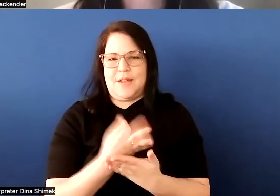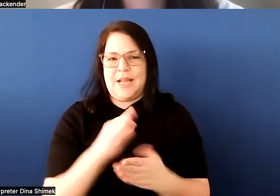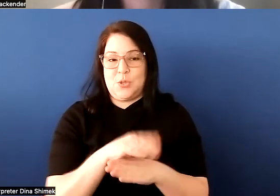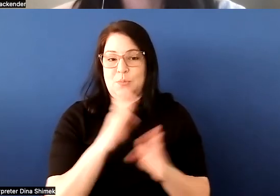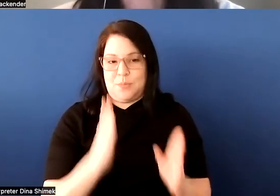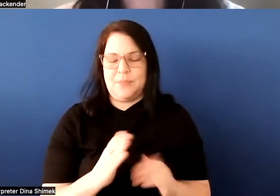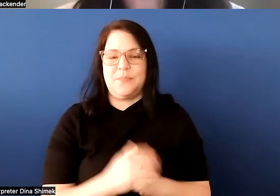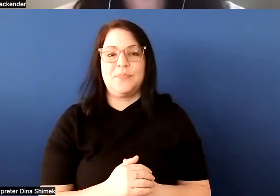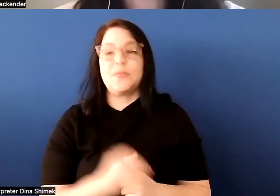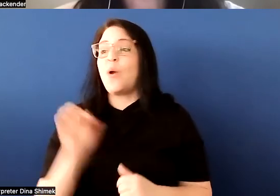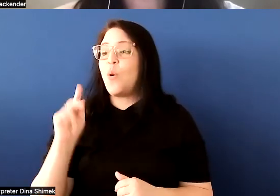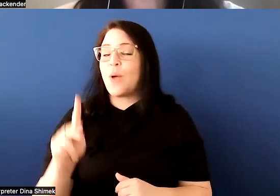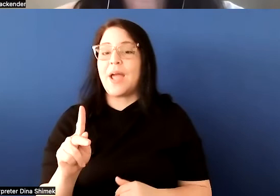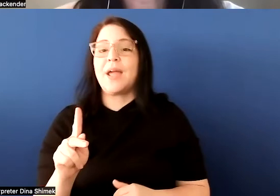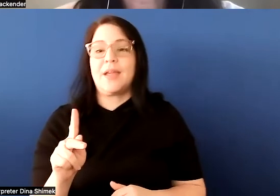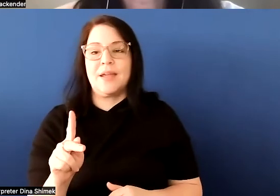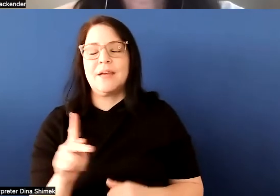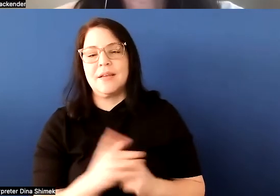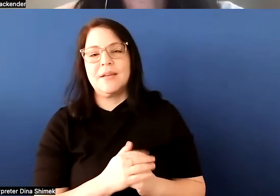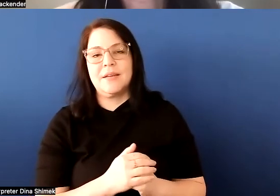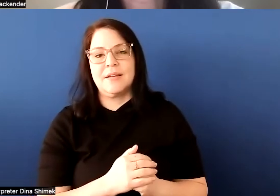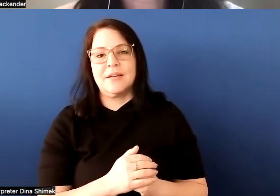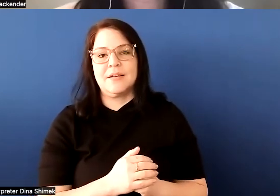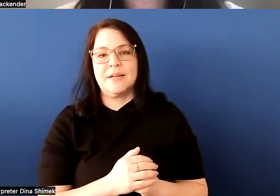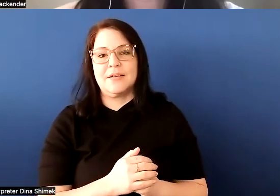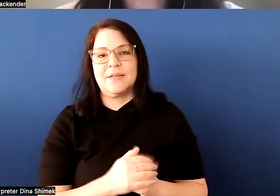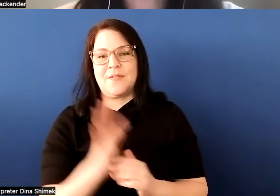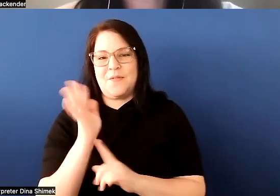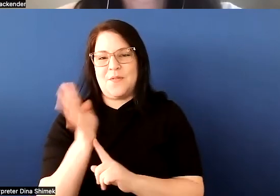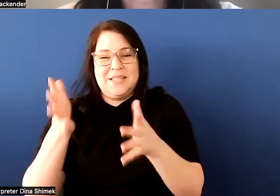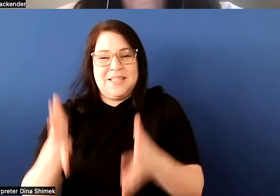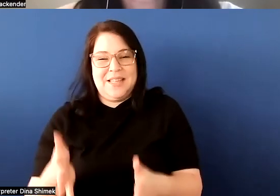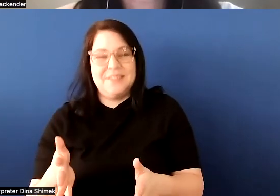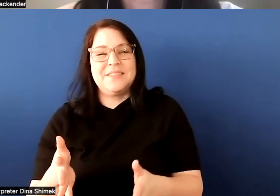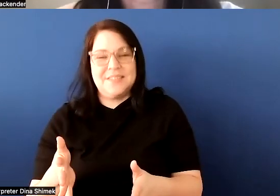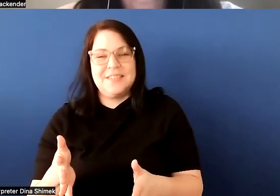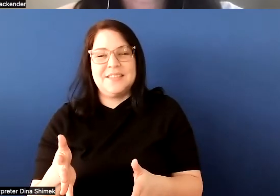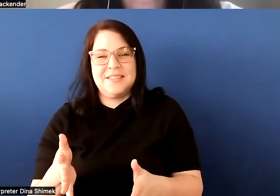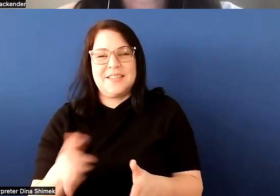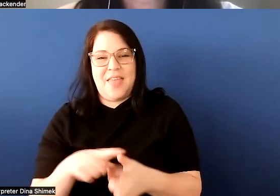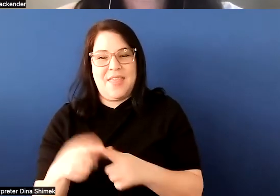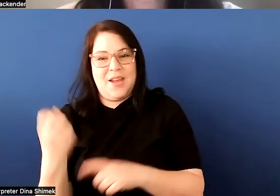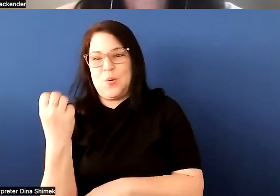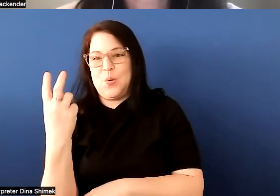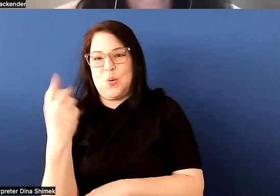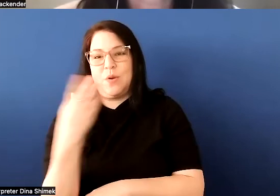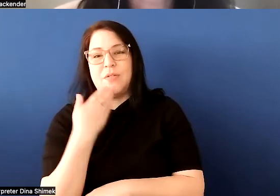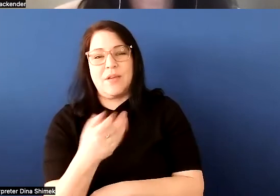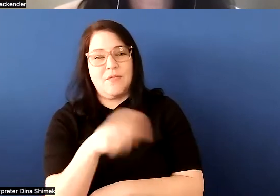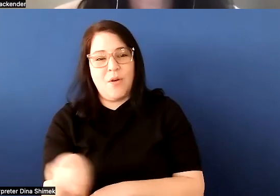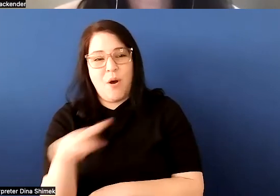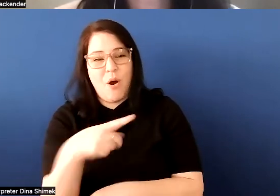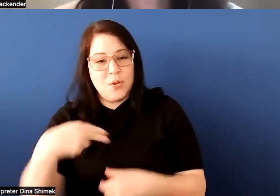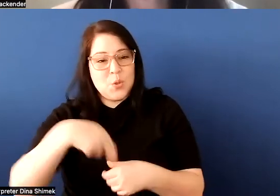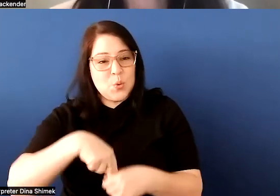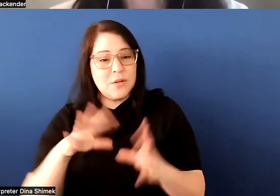Okay, we're coming to, we have 4 minutes left until we hit noon. And thank you to everyone for joining